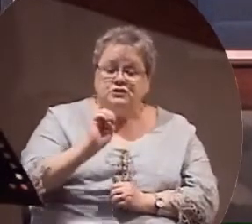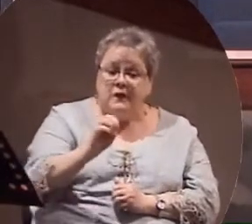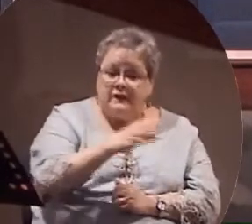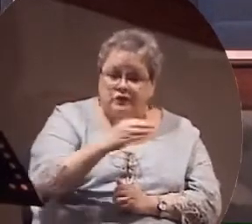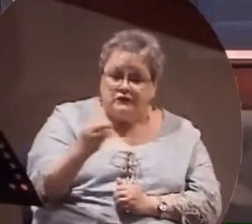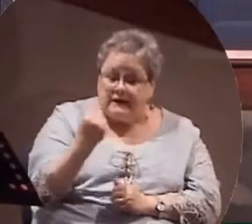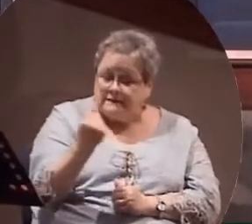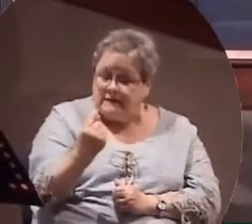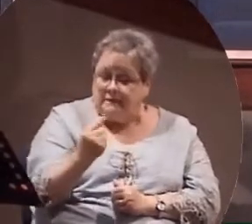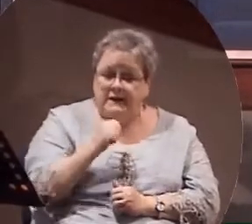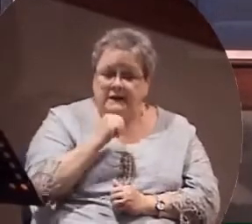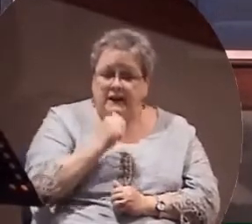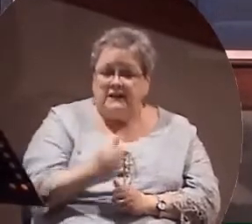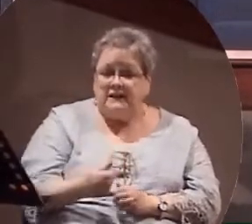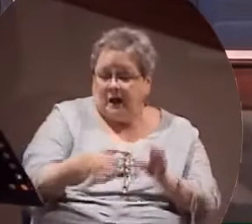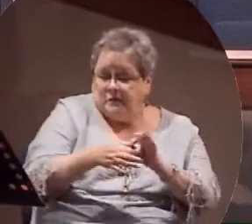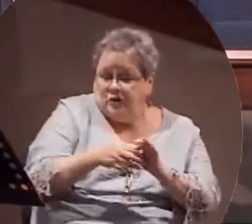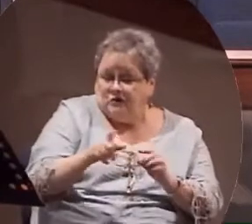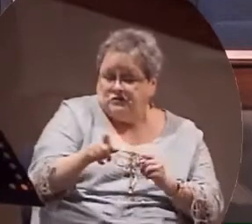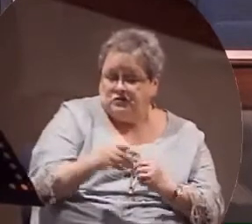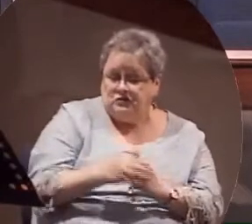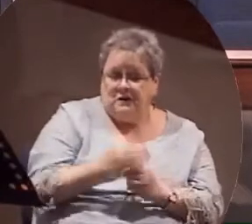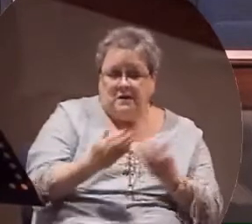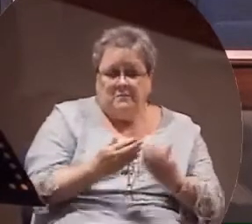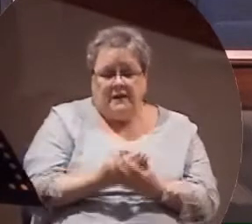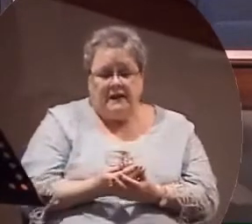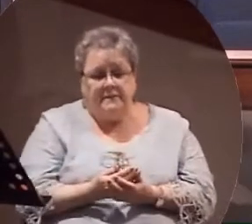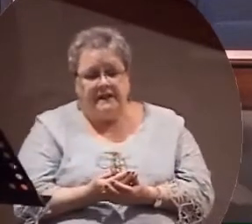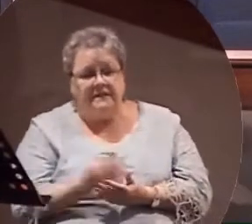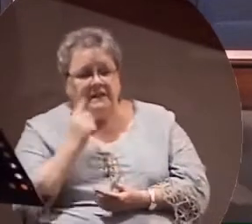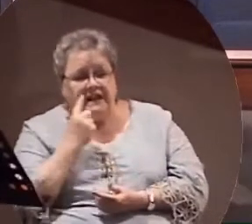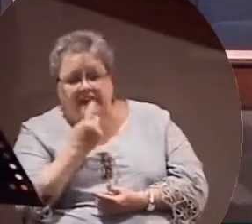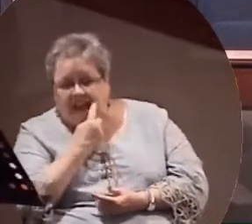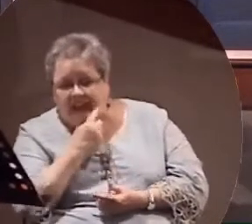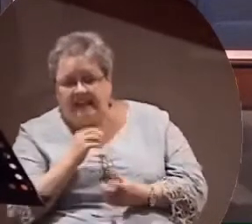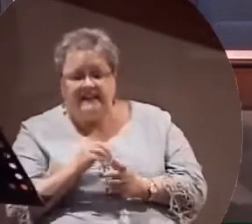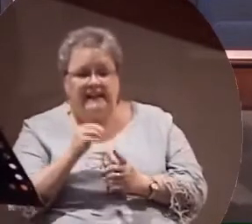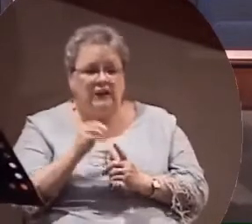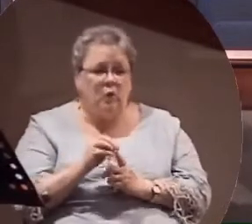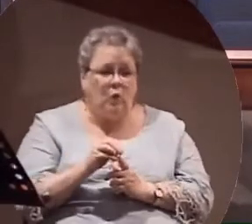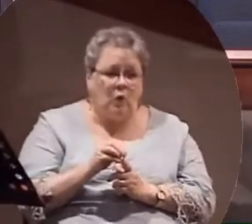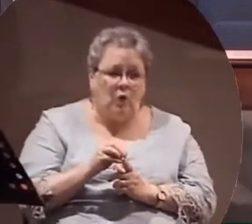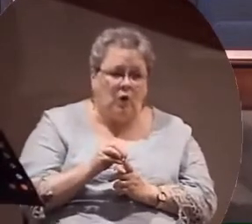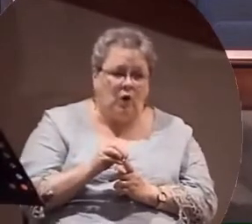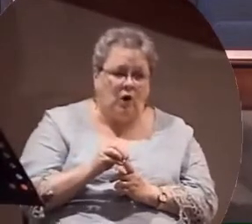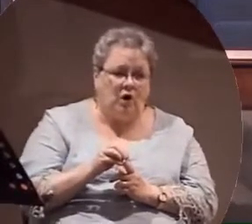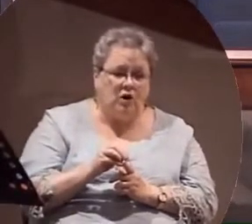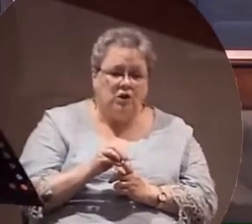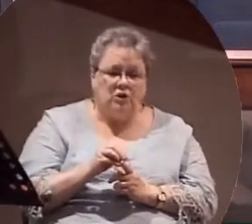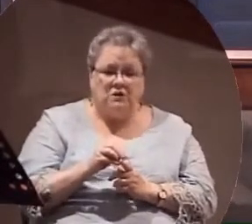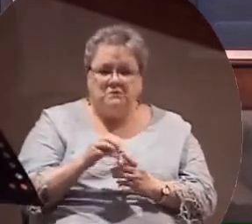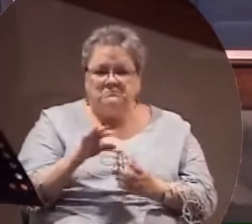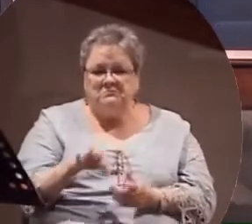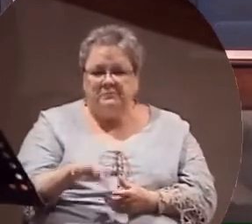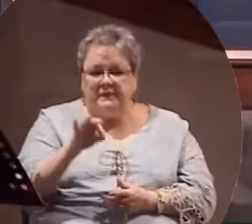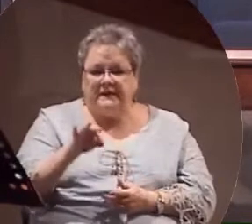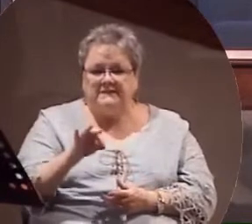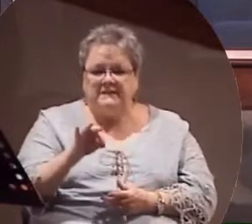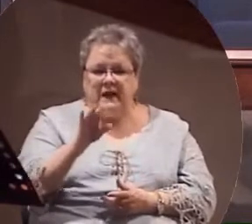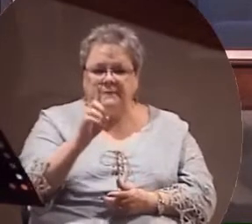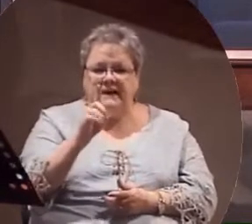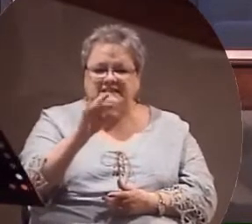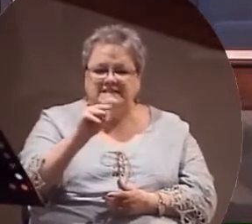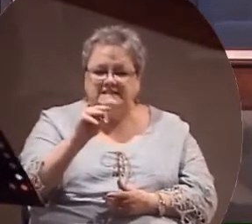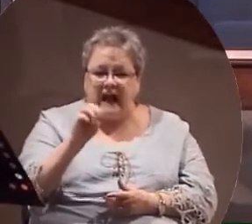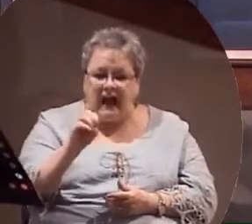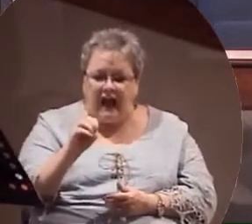you? Maybe a piece of candy? Maybe a dime off the shelf or something like that? Maybe you went to a convenience store and stole a piece of bubble